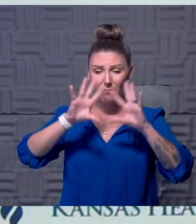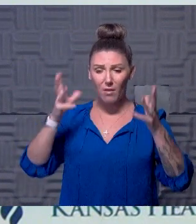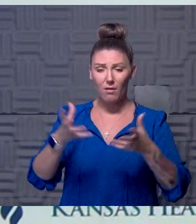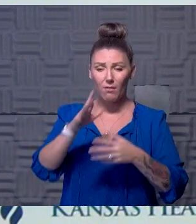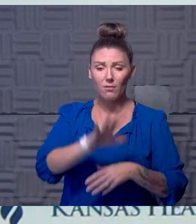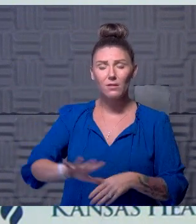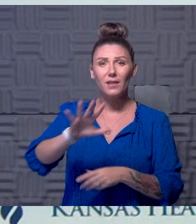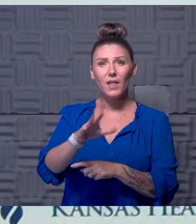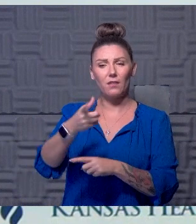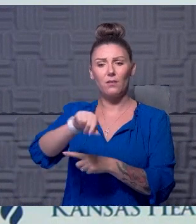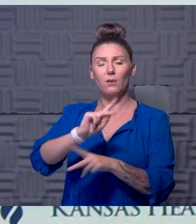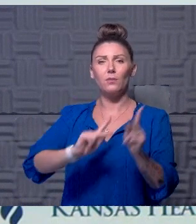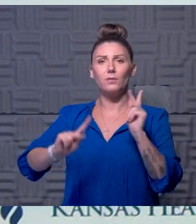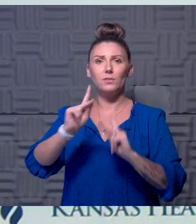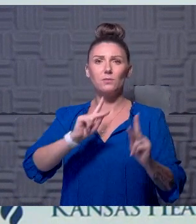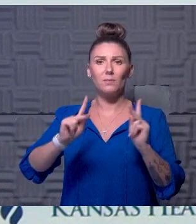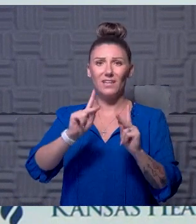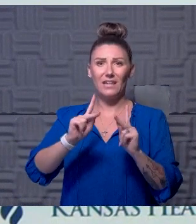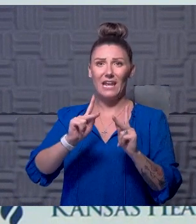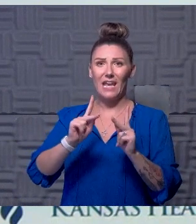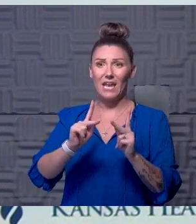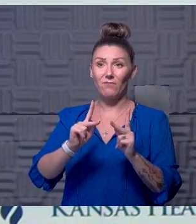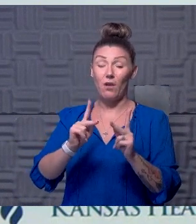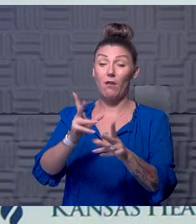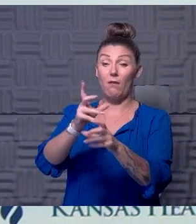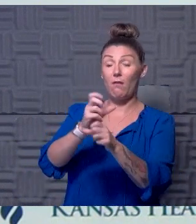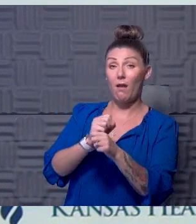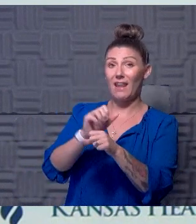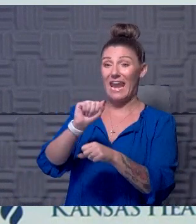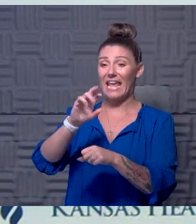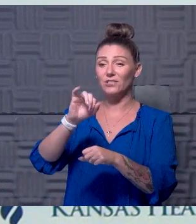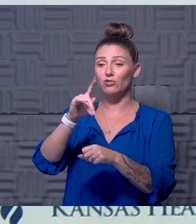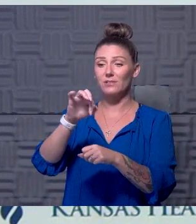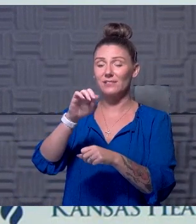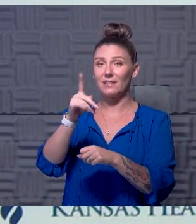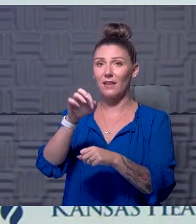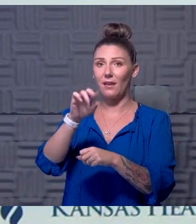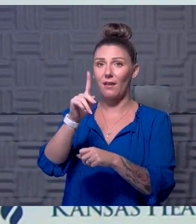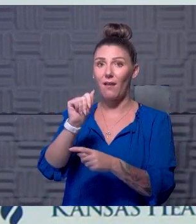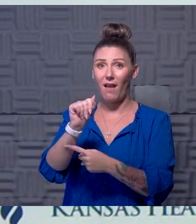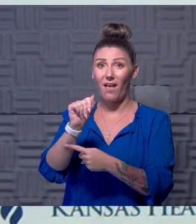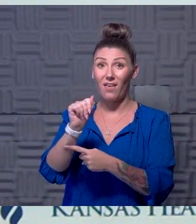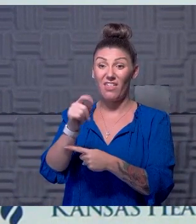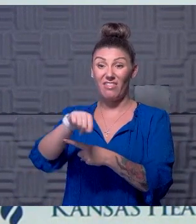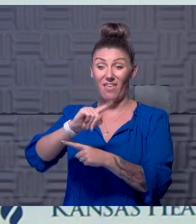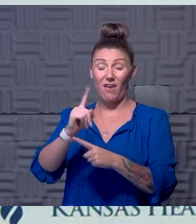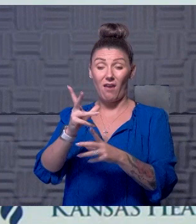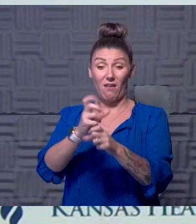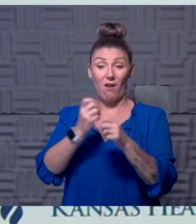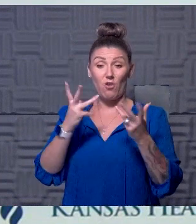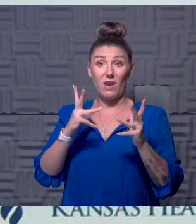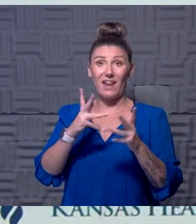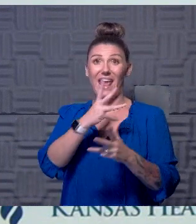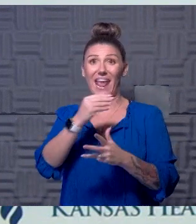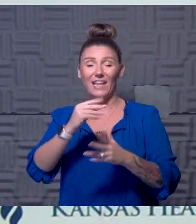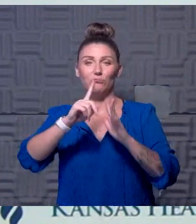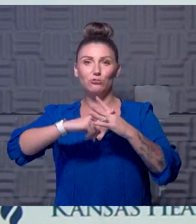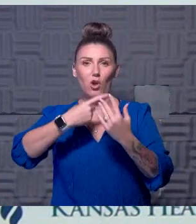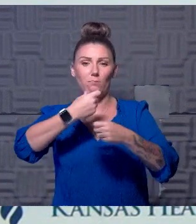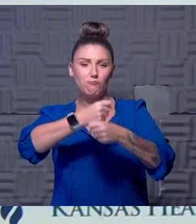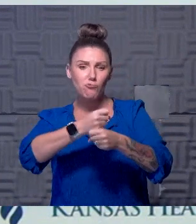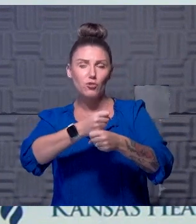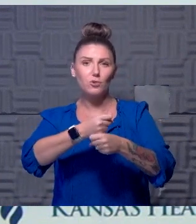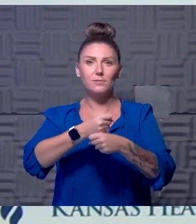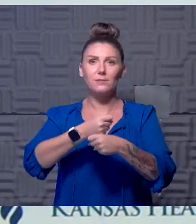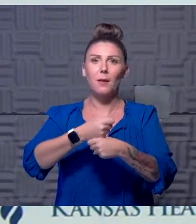have acquired the AstraZeneca vaccine and already started producing it so that when it gets approval, they